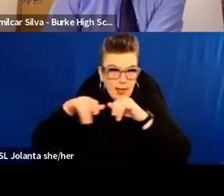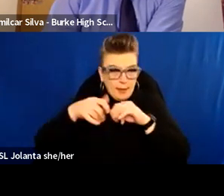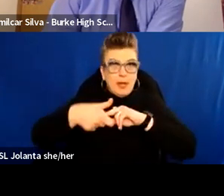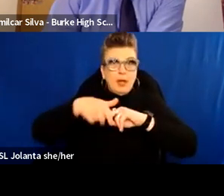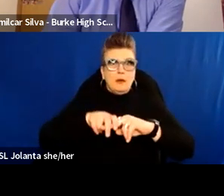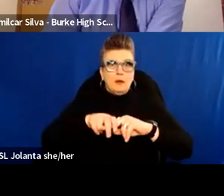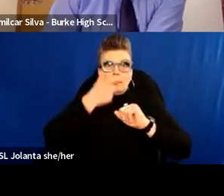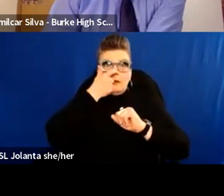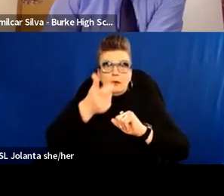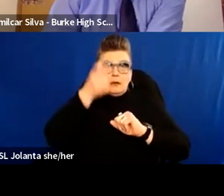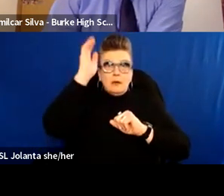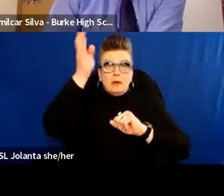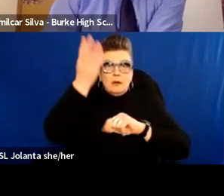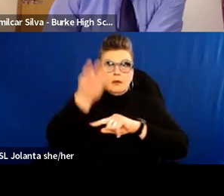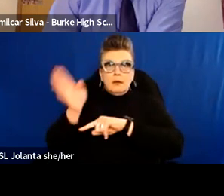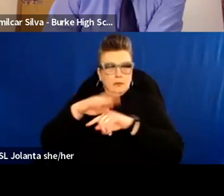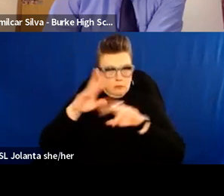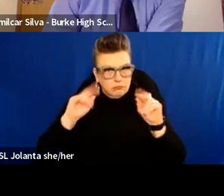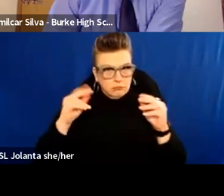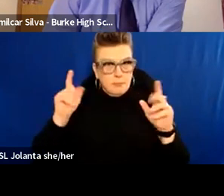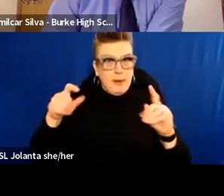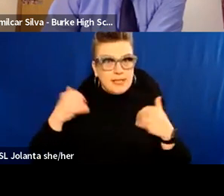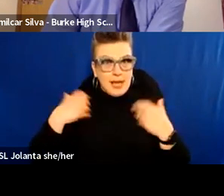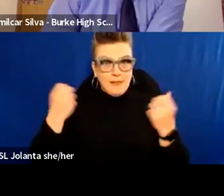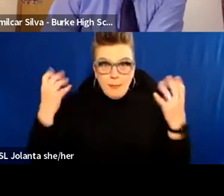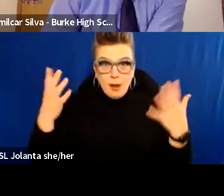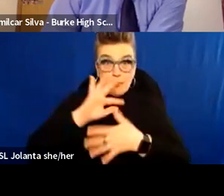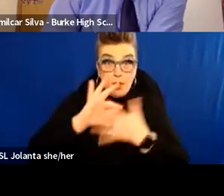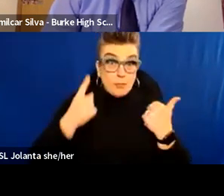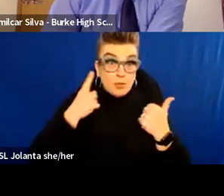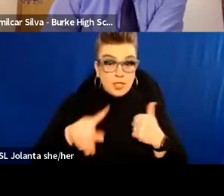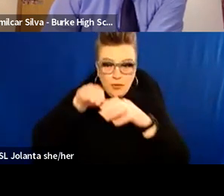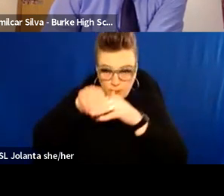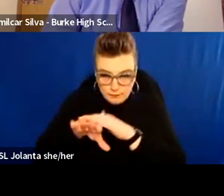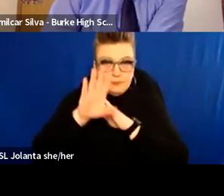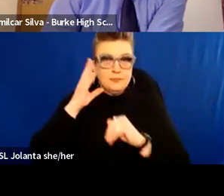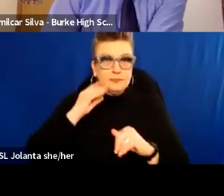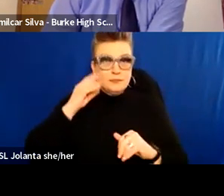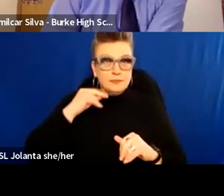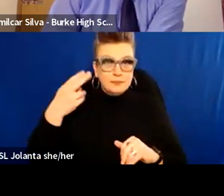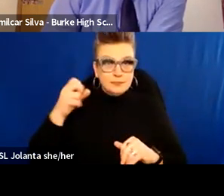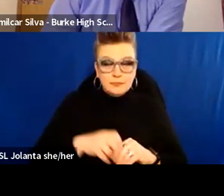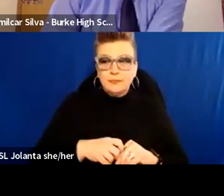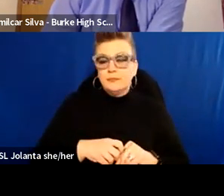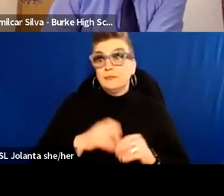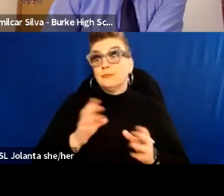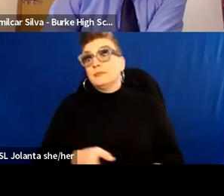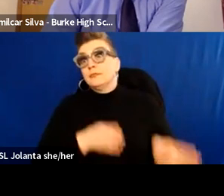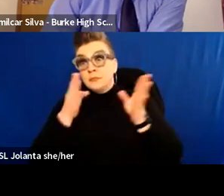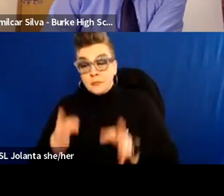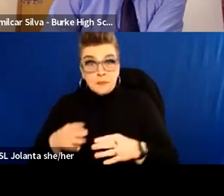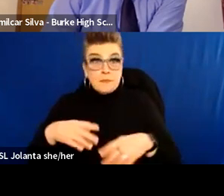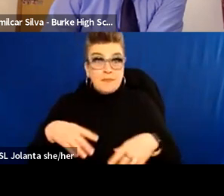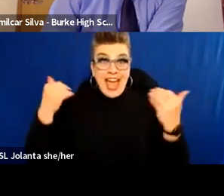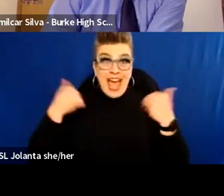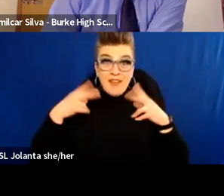to experience high school then like i said earlier having a common course catalog allows us